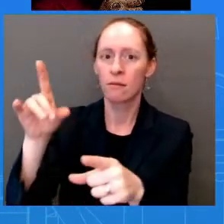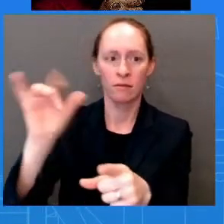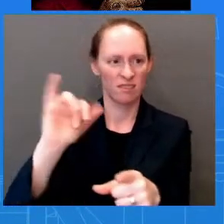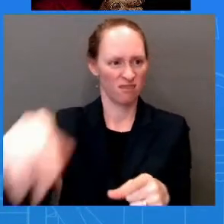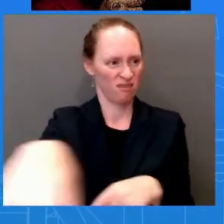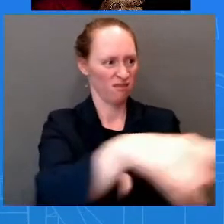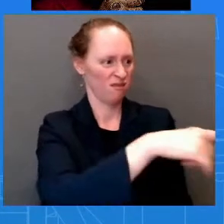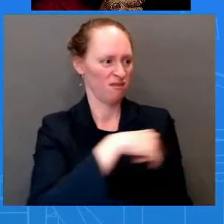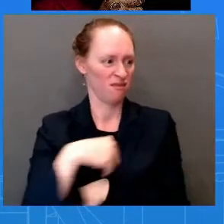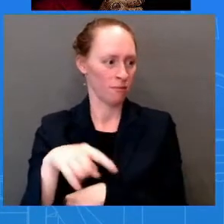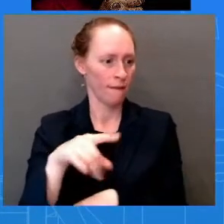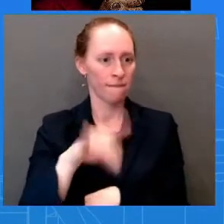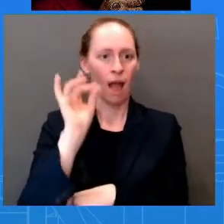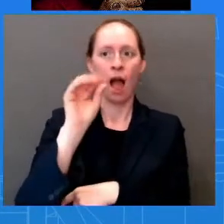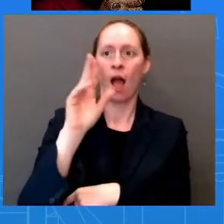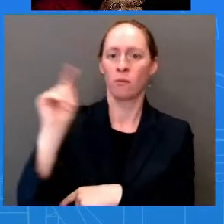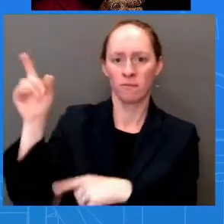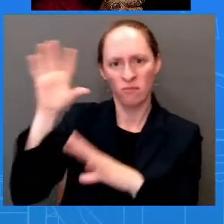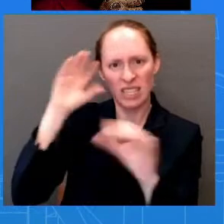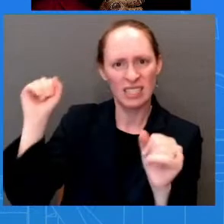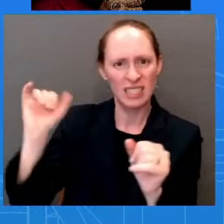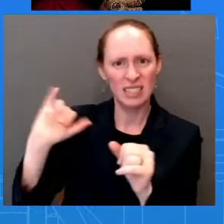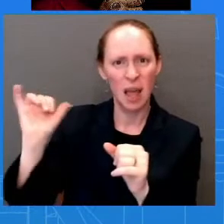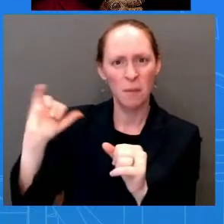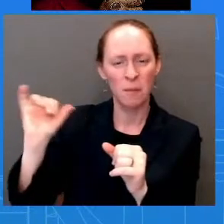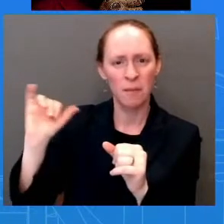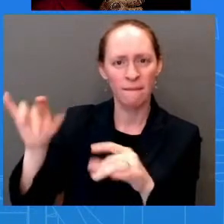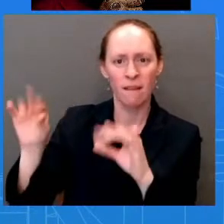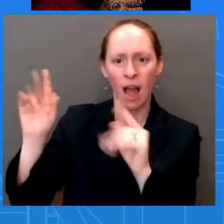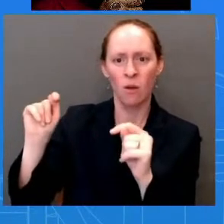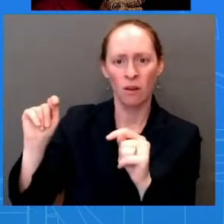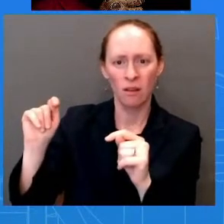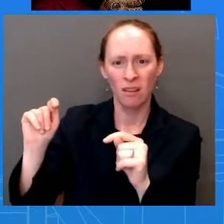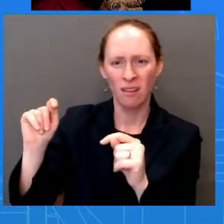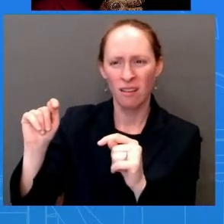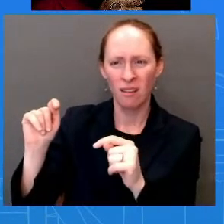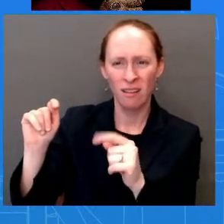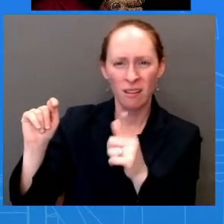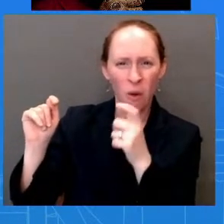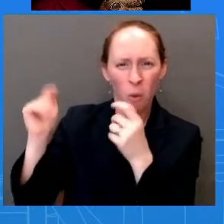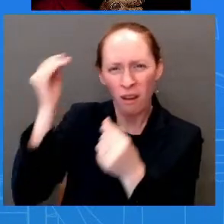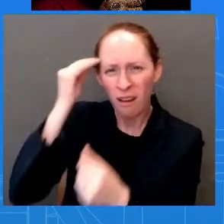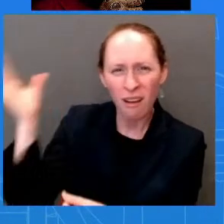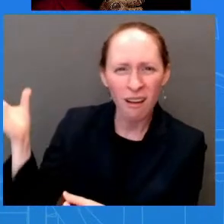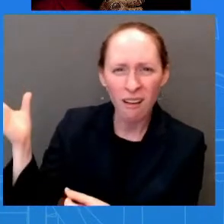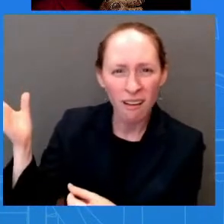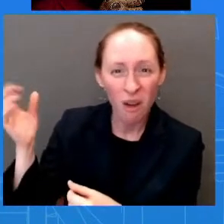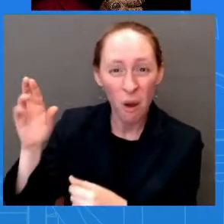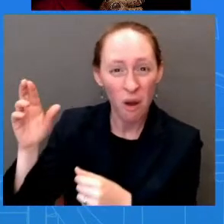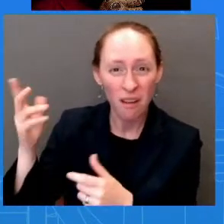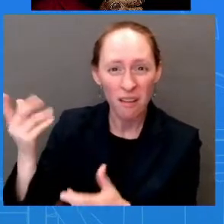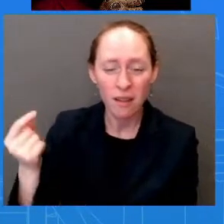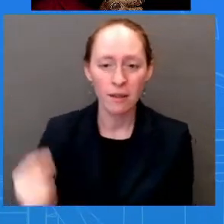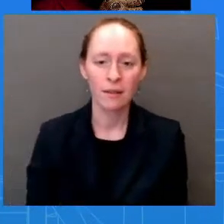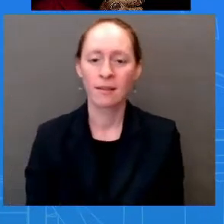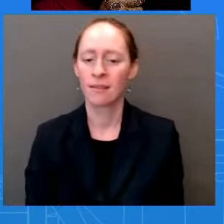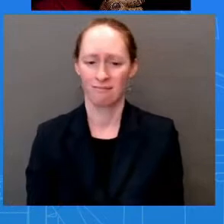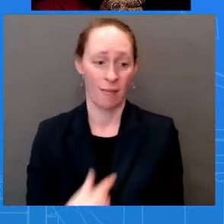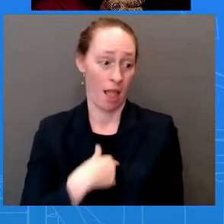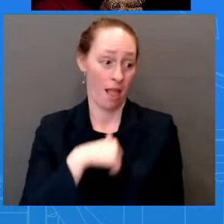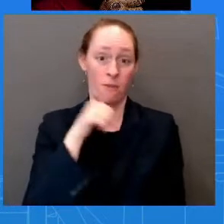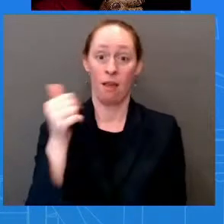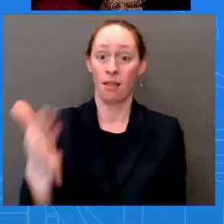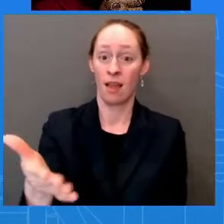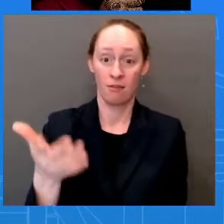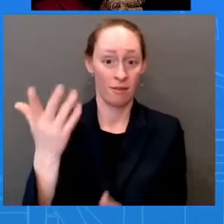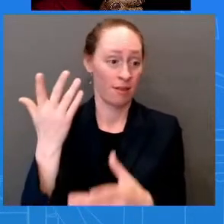a criminal investigation, the Department of Justice has its independence. We respect that independence. We were not involved.